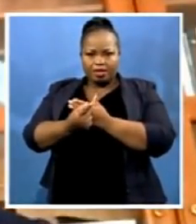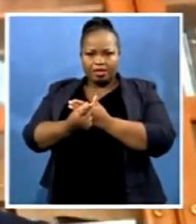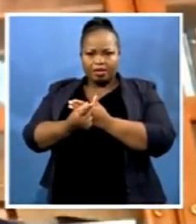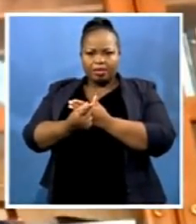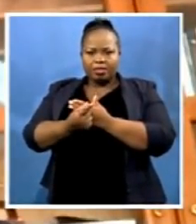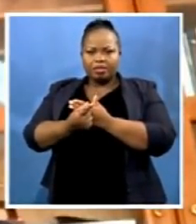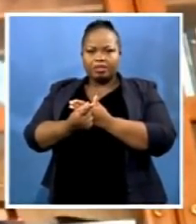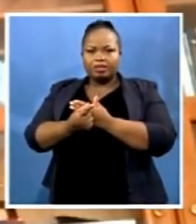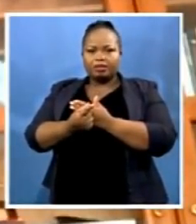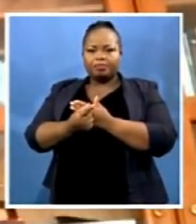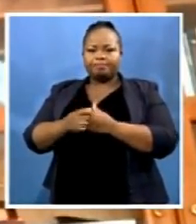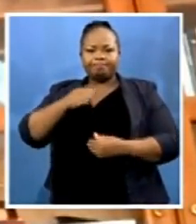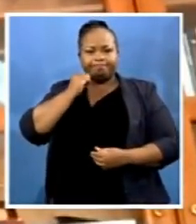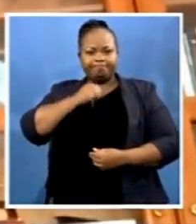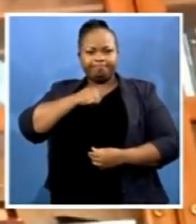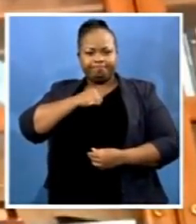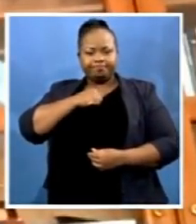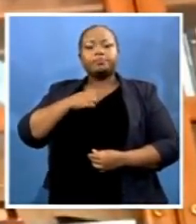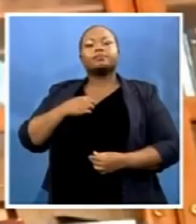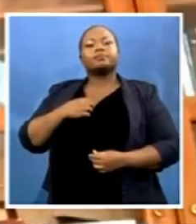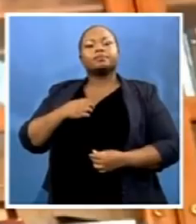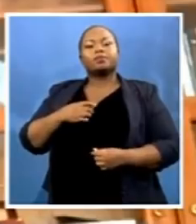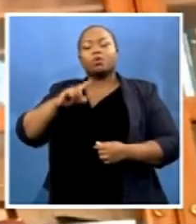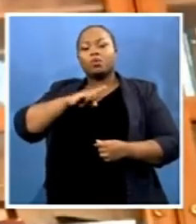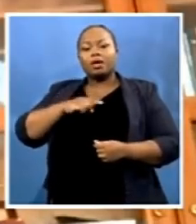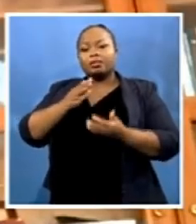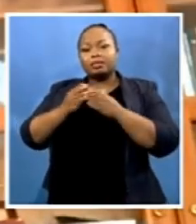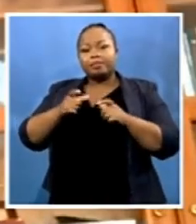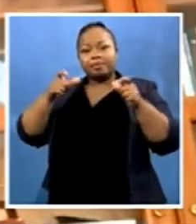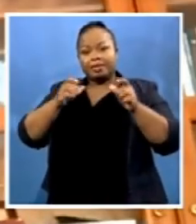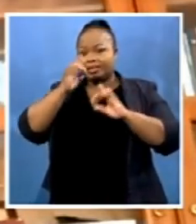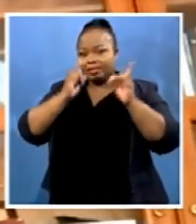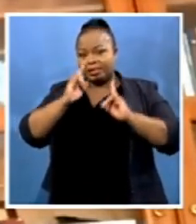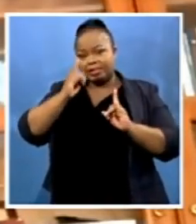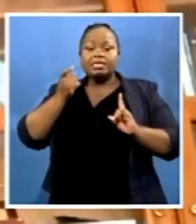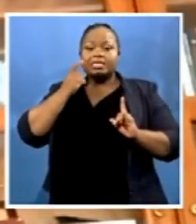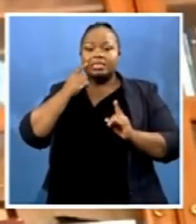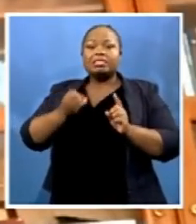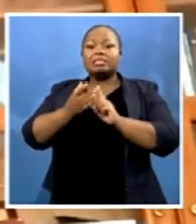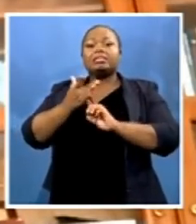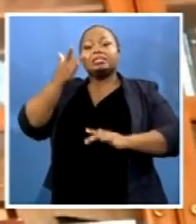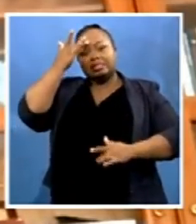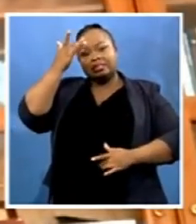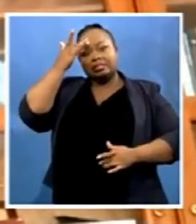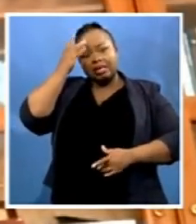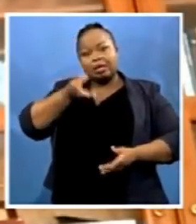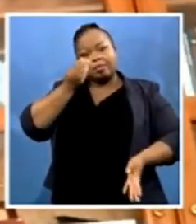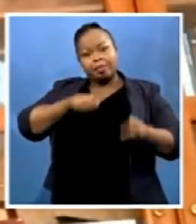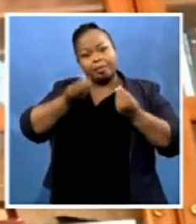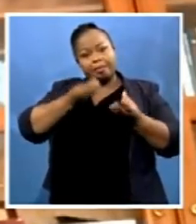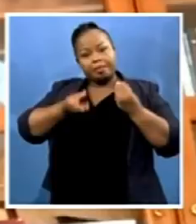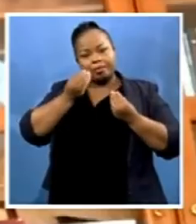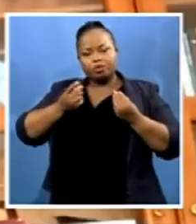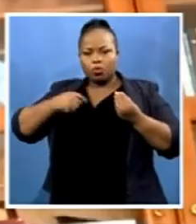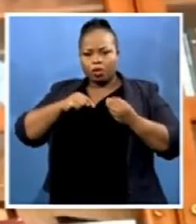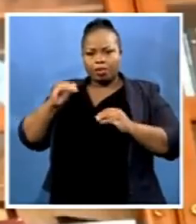They are the high transmission rate areas, and therefore we have to balance the extent to which we're going to ease